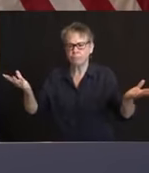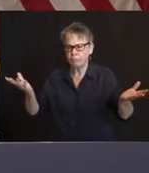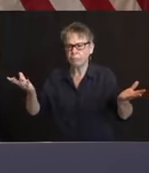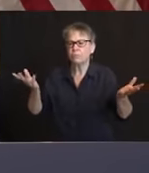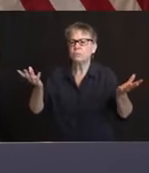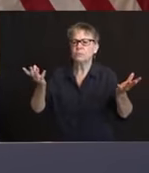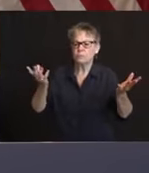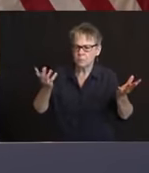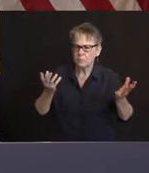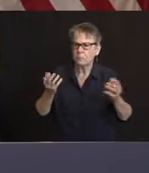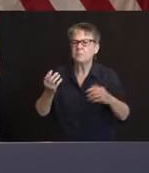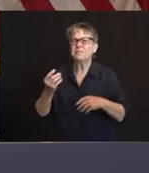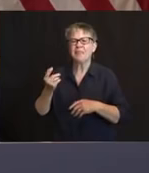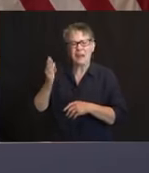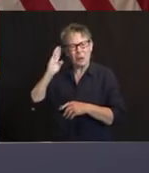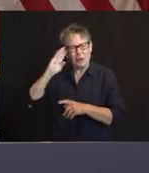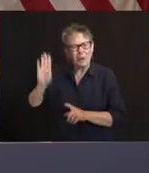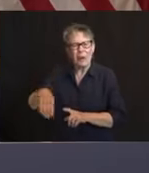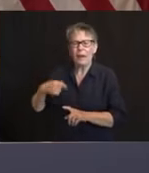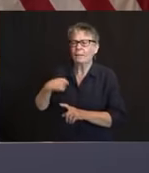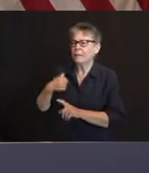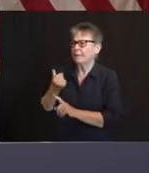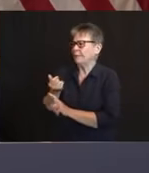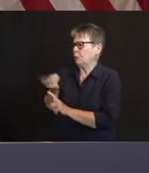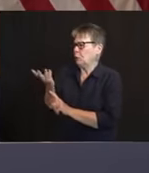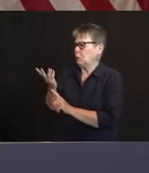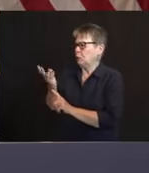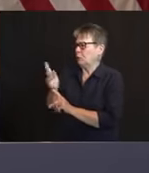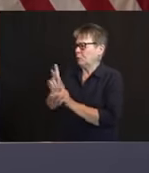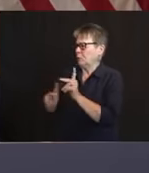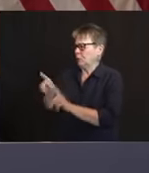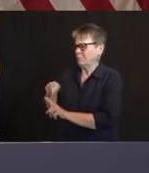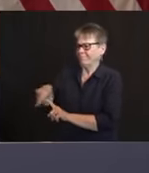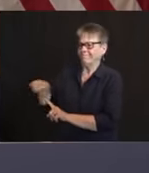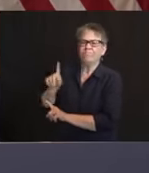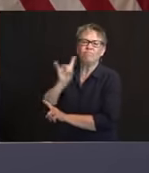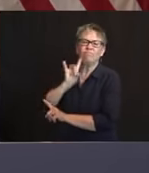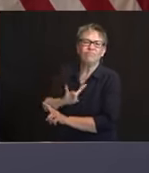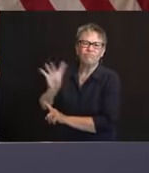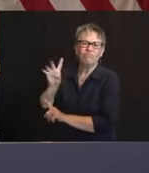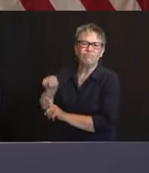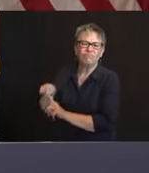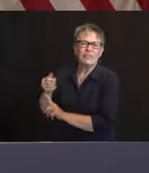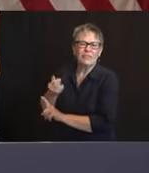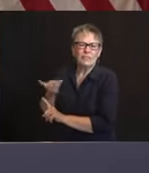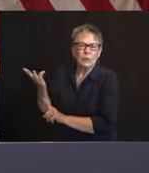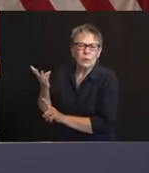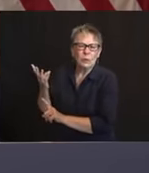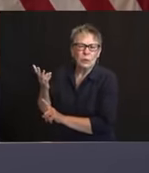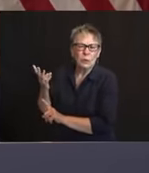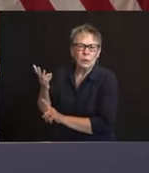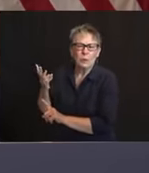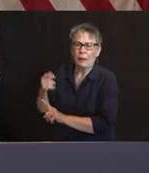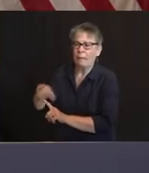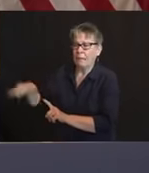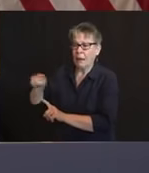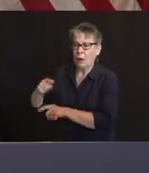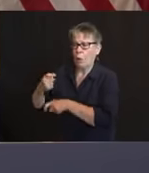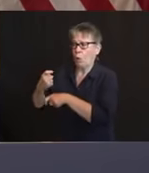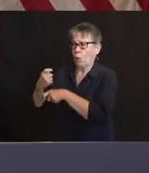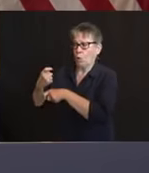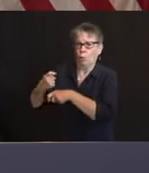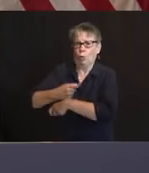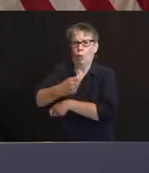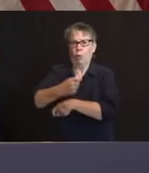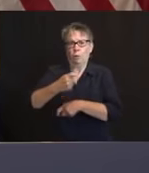allegations. Excessive force, if substantiated and led to a major discipline as far as a suspension goes, that will also